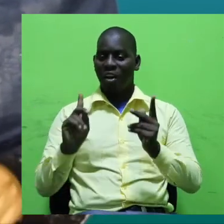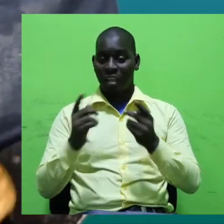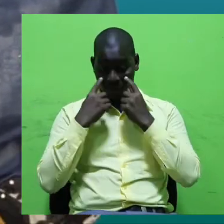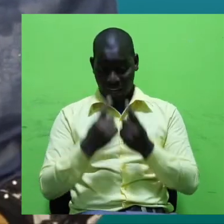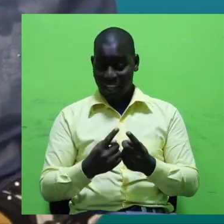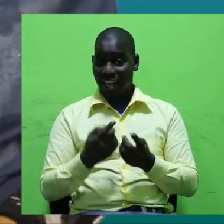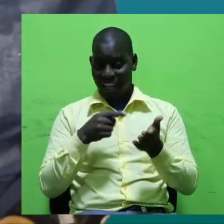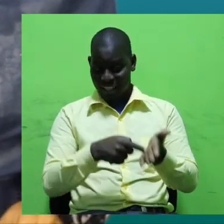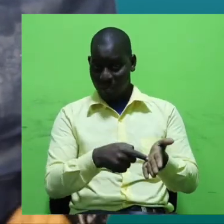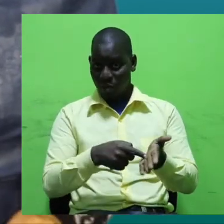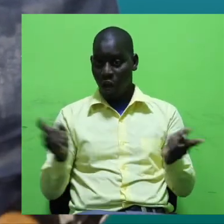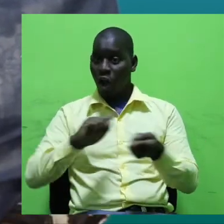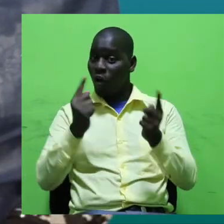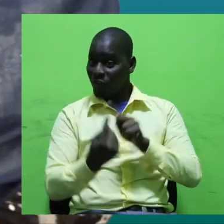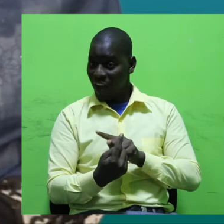is